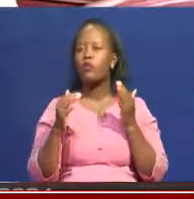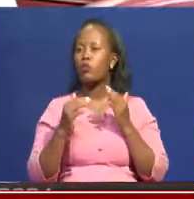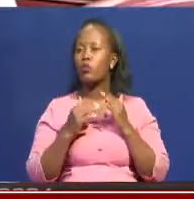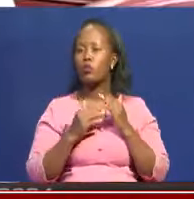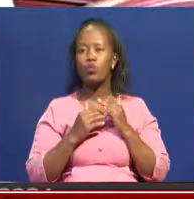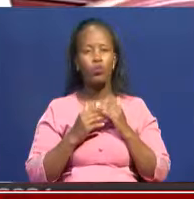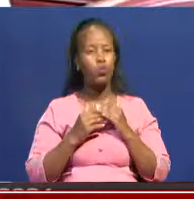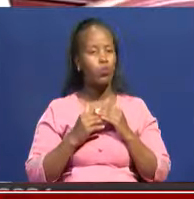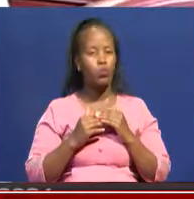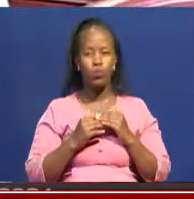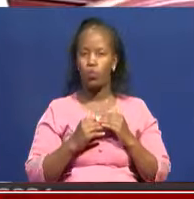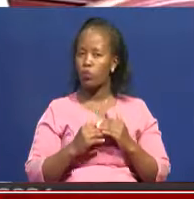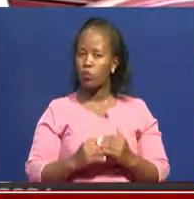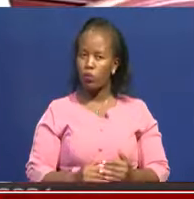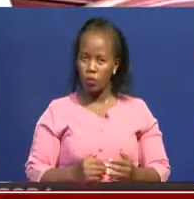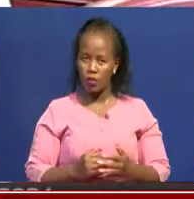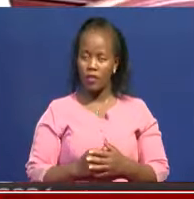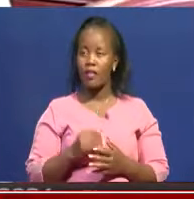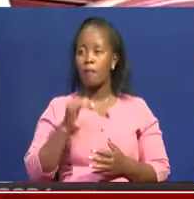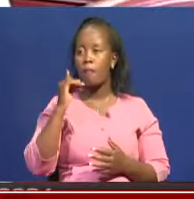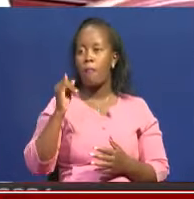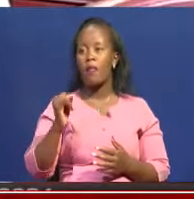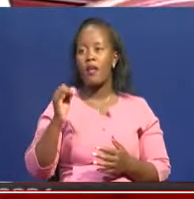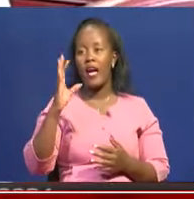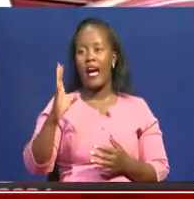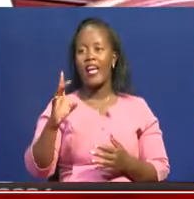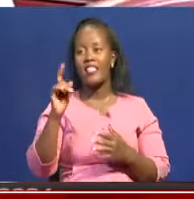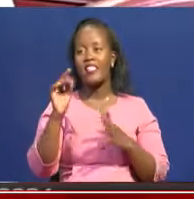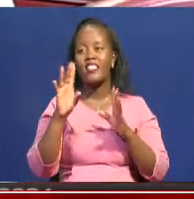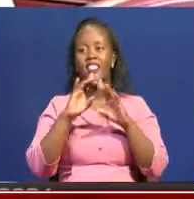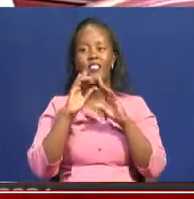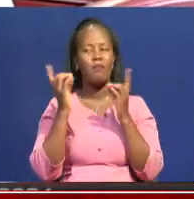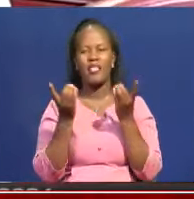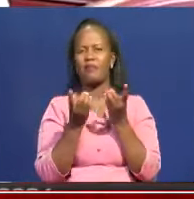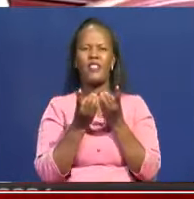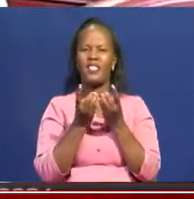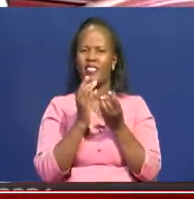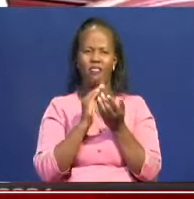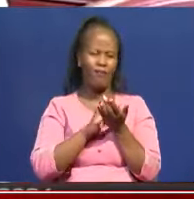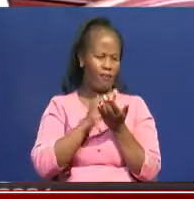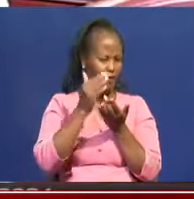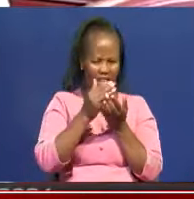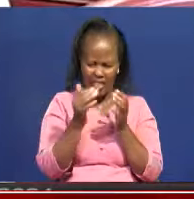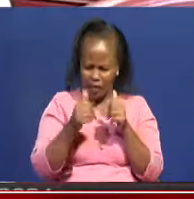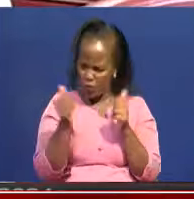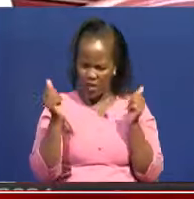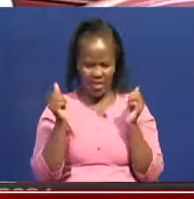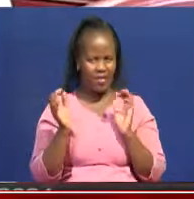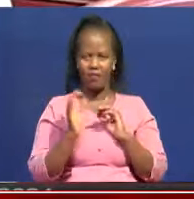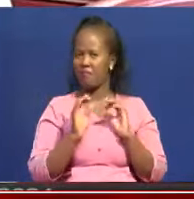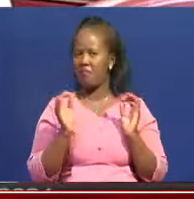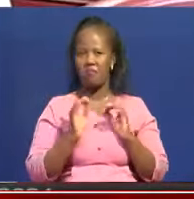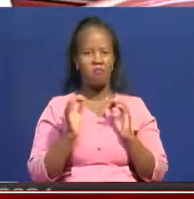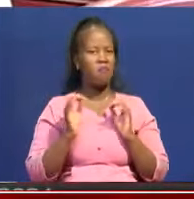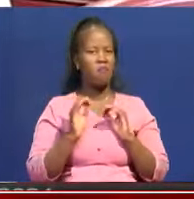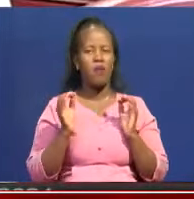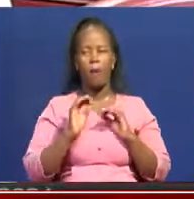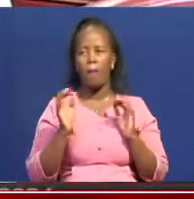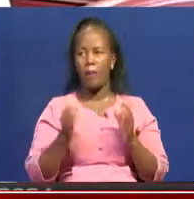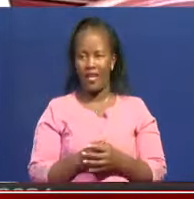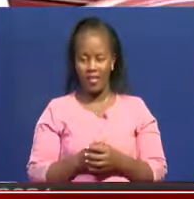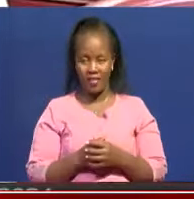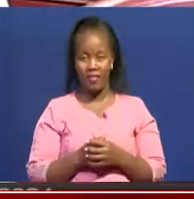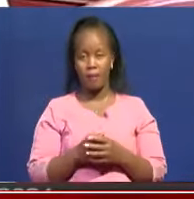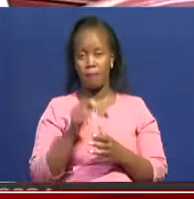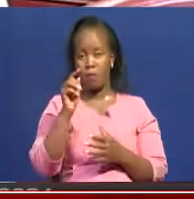ICT departmental states have not been properly funded. Honorable Speaker, the digital superhighway is as